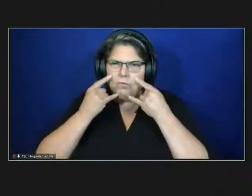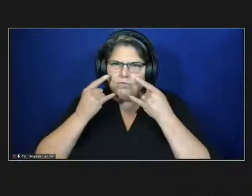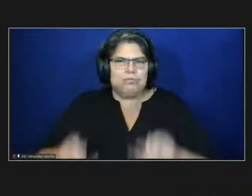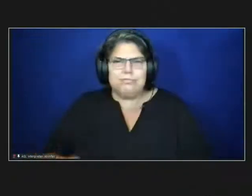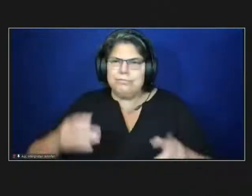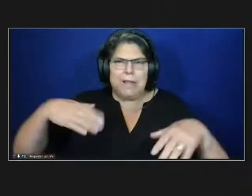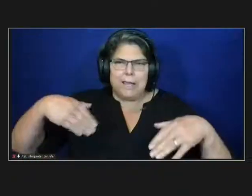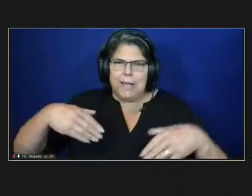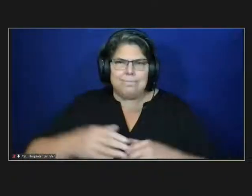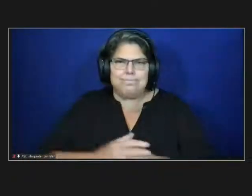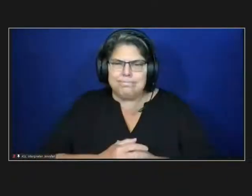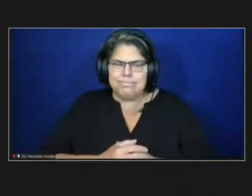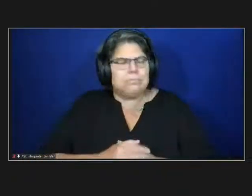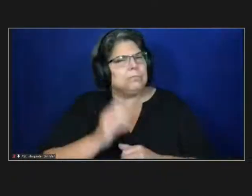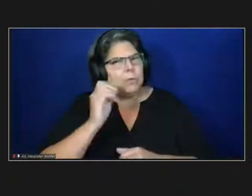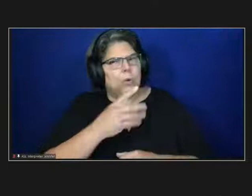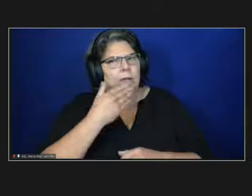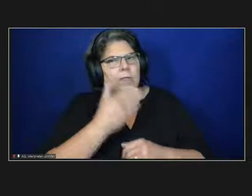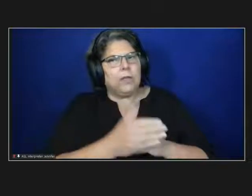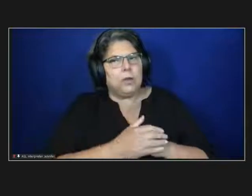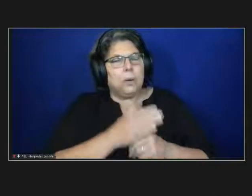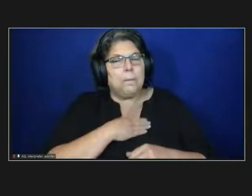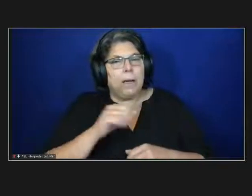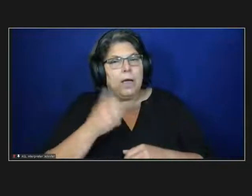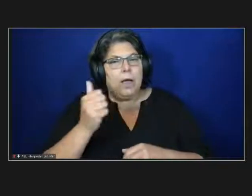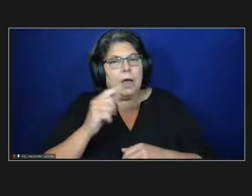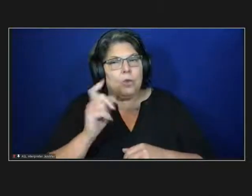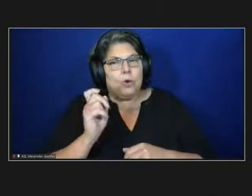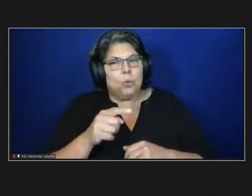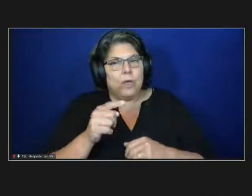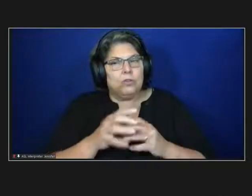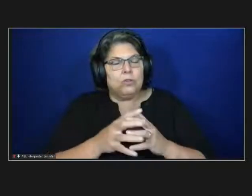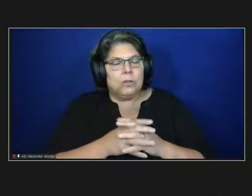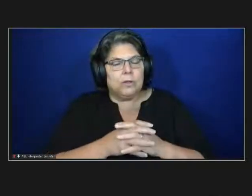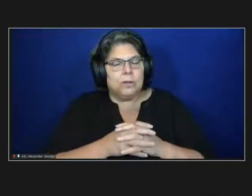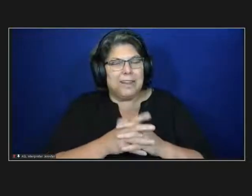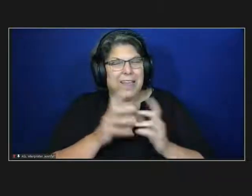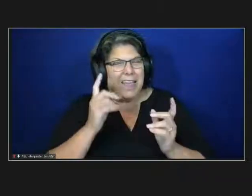Okay, thank you. My other question is, I